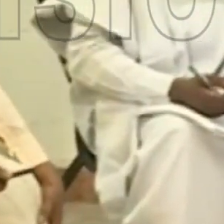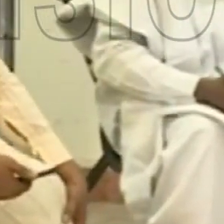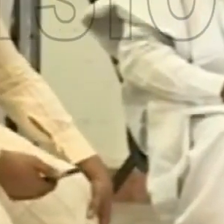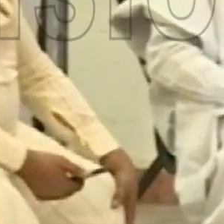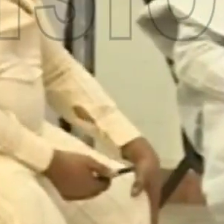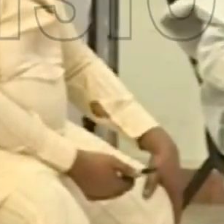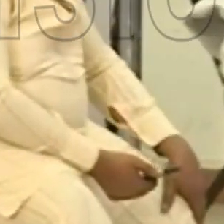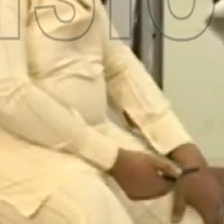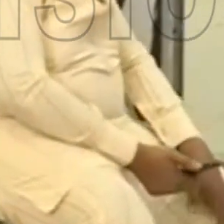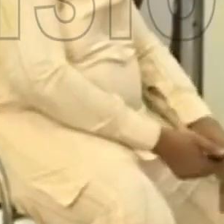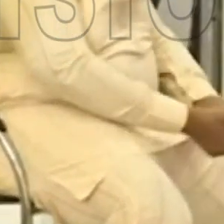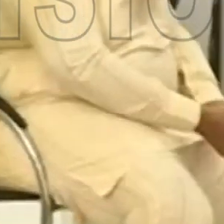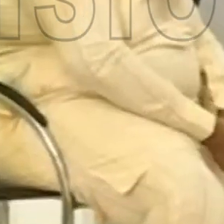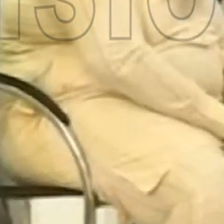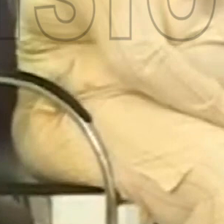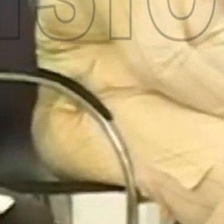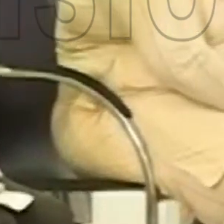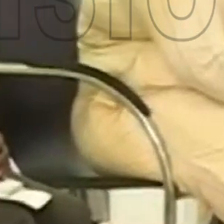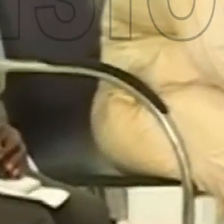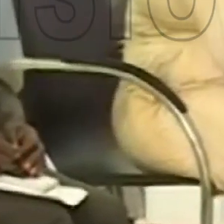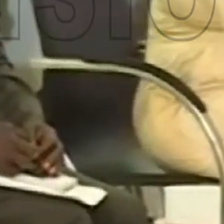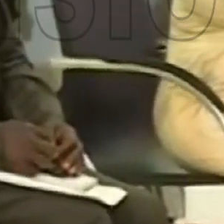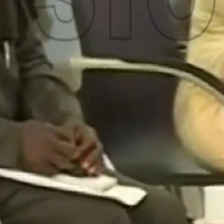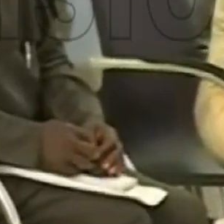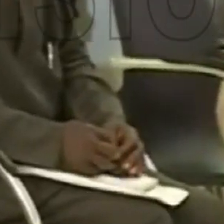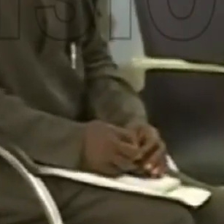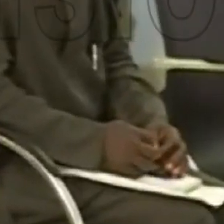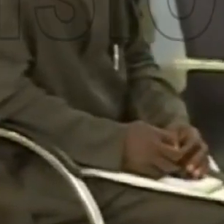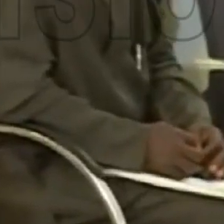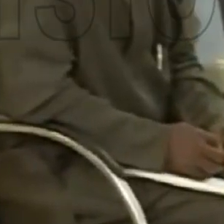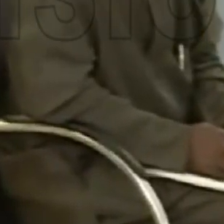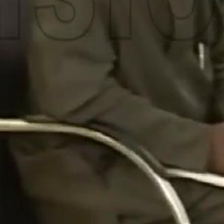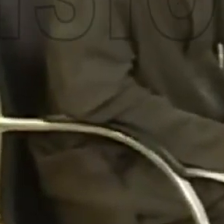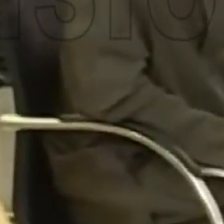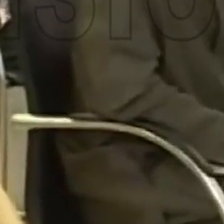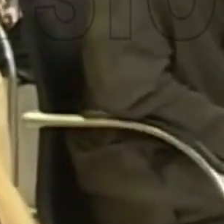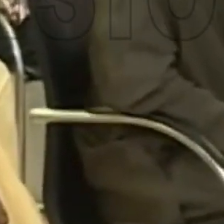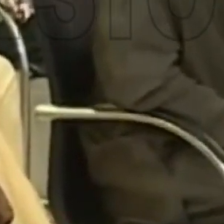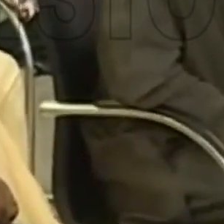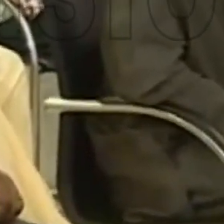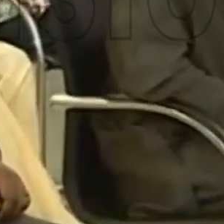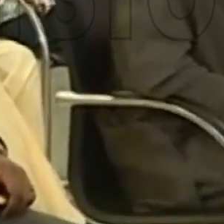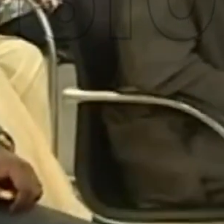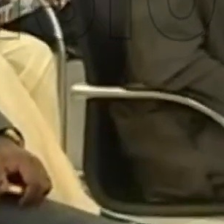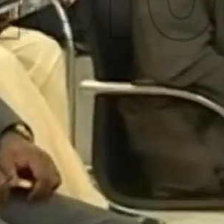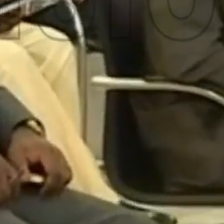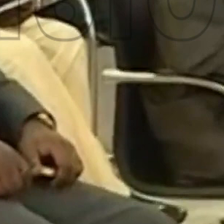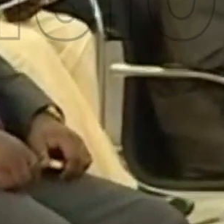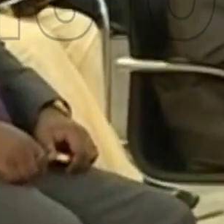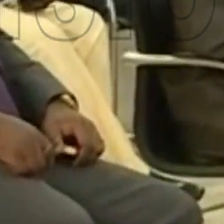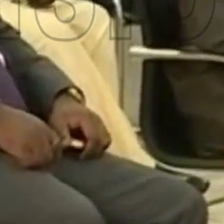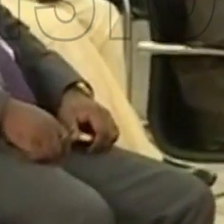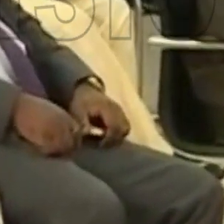responsibilities. These responsibilities include the non-pharmaceutical interventions that we have mentioned over and over